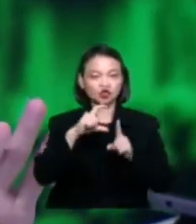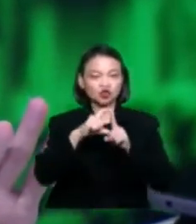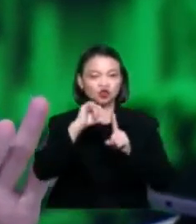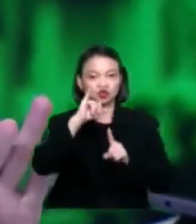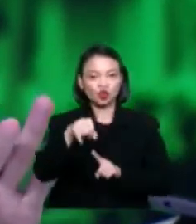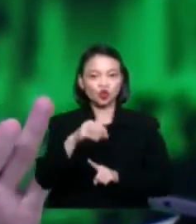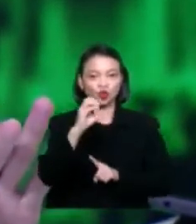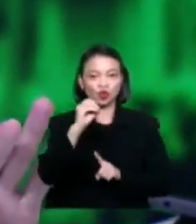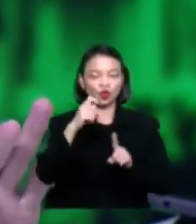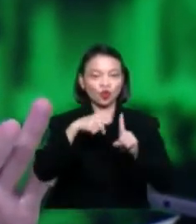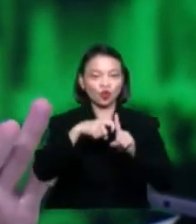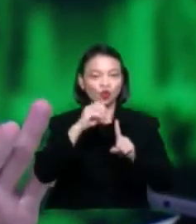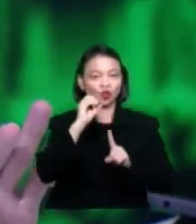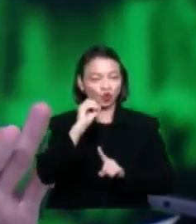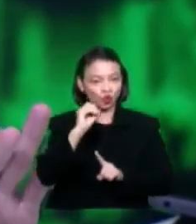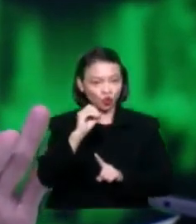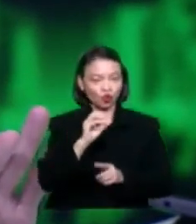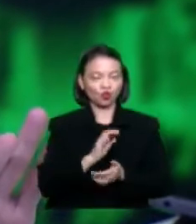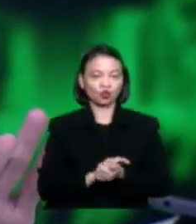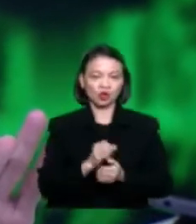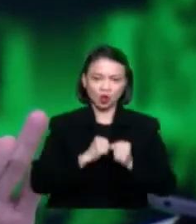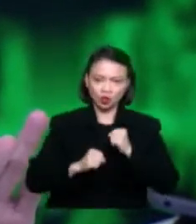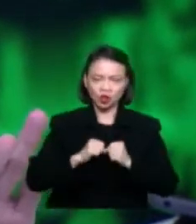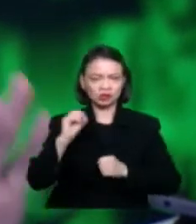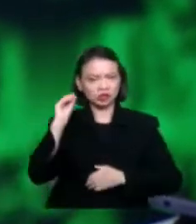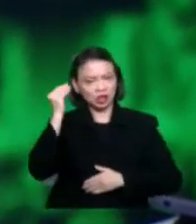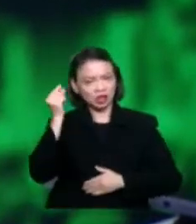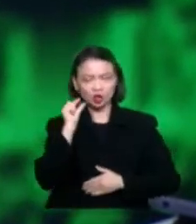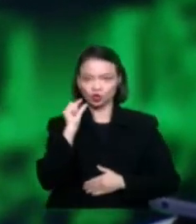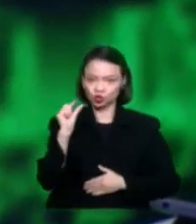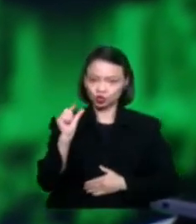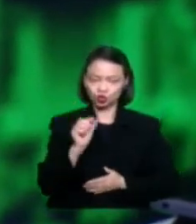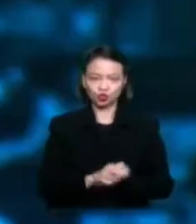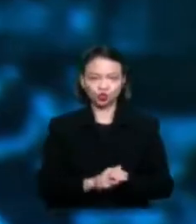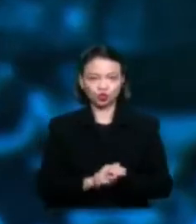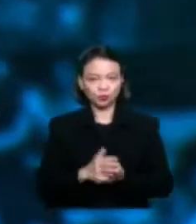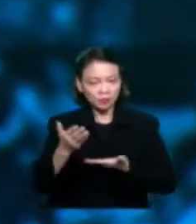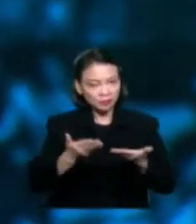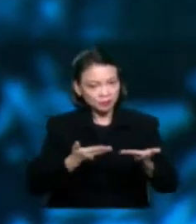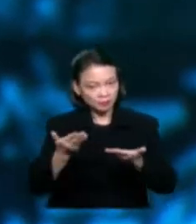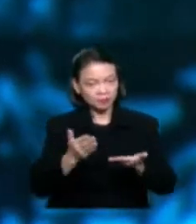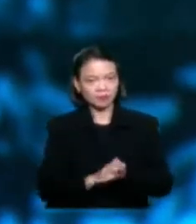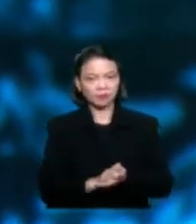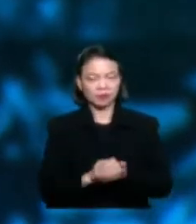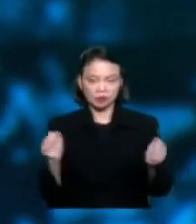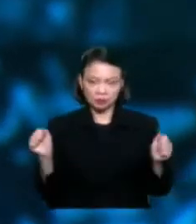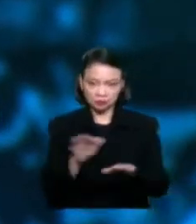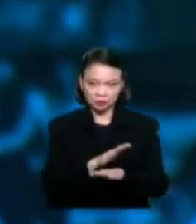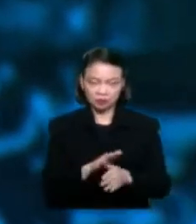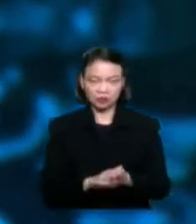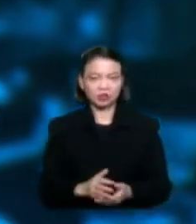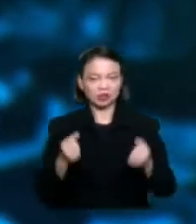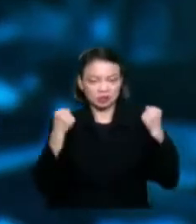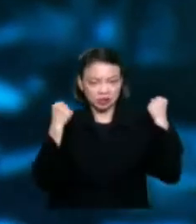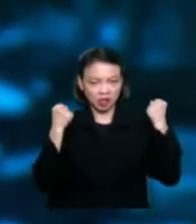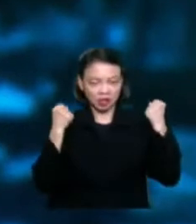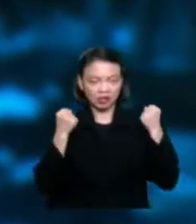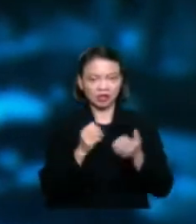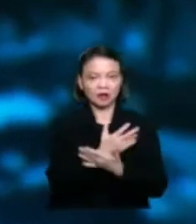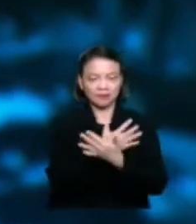do to initiate the implementation of urban health? Okay, that is a good question. Actually, we